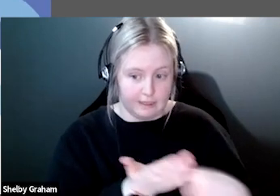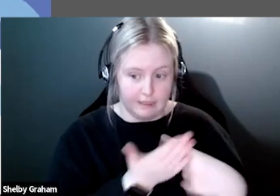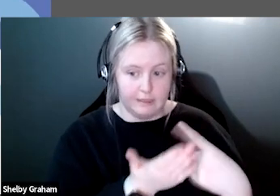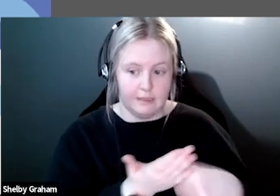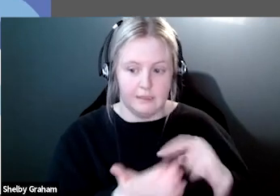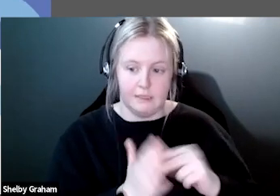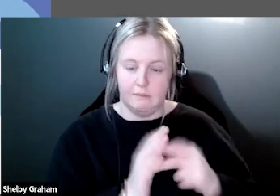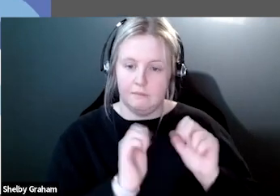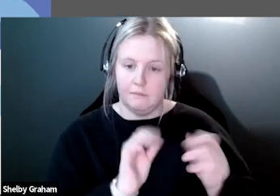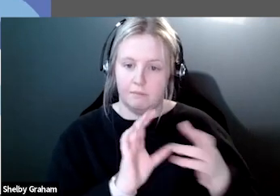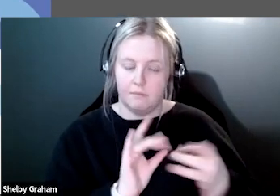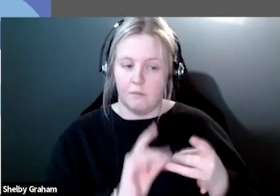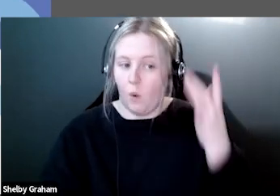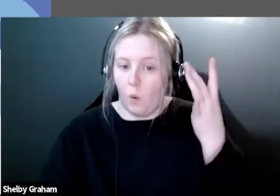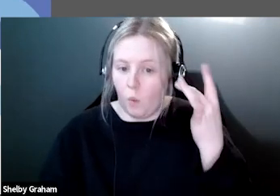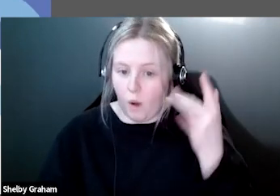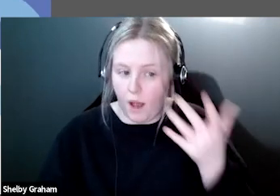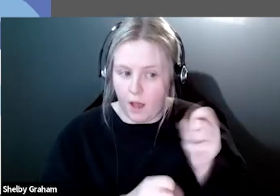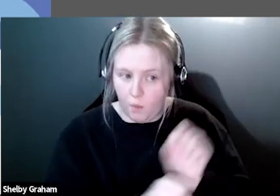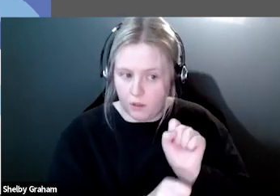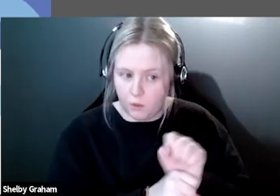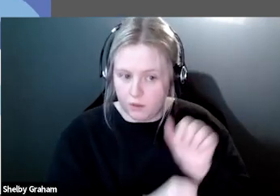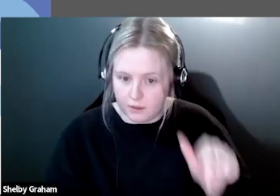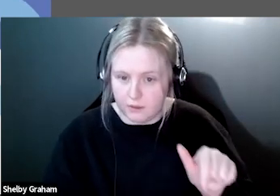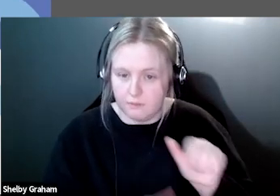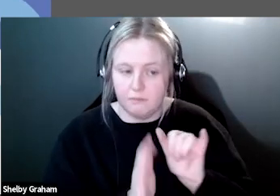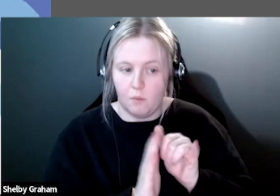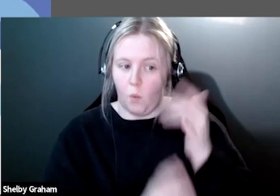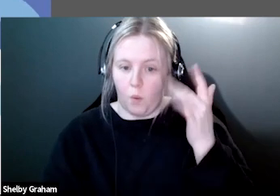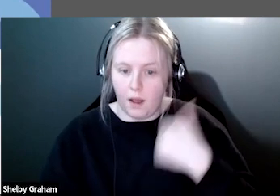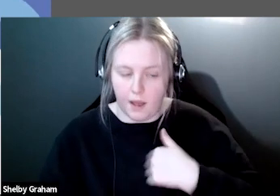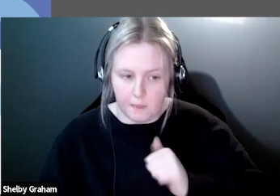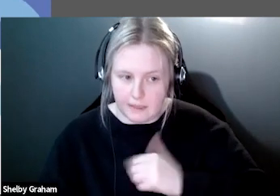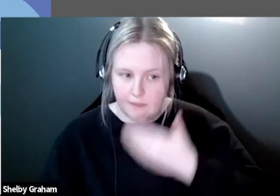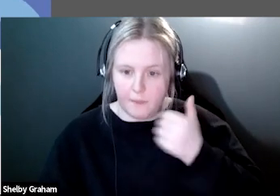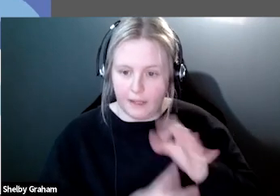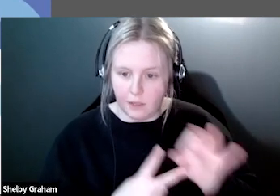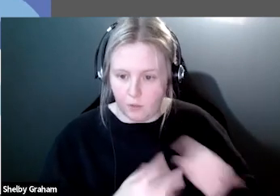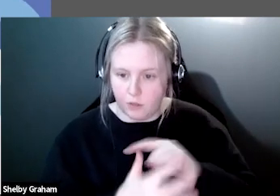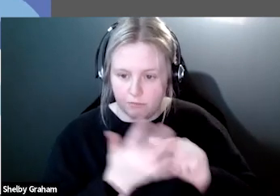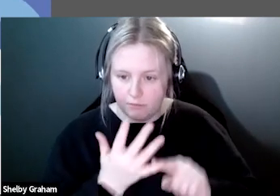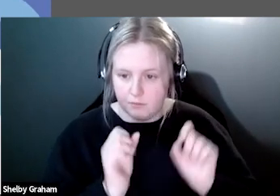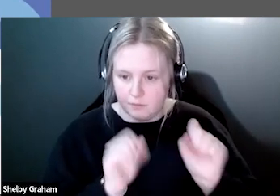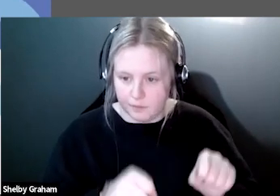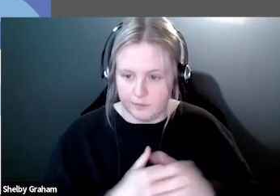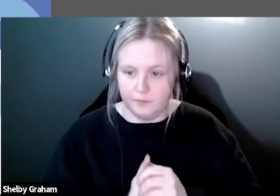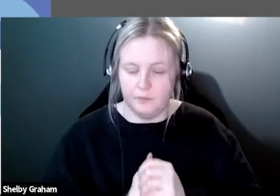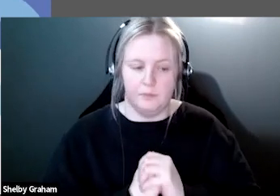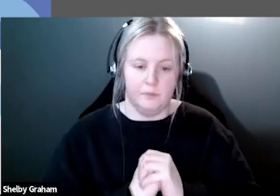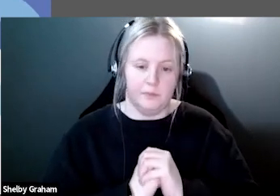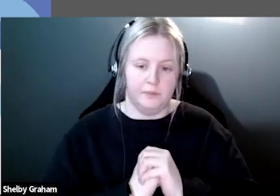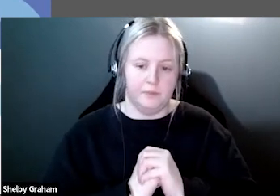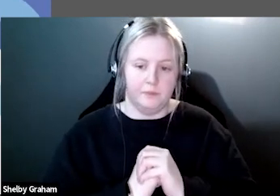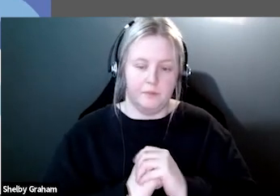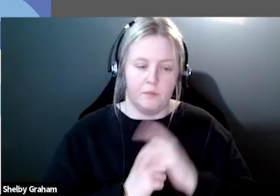state why they want this work experience opportunity and how they are the ideal candidate for the role. While participants are on work